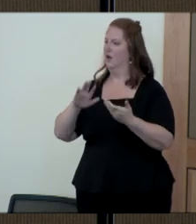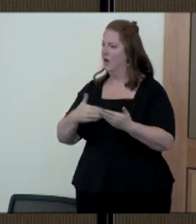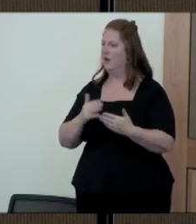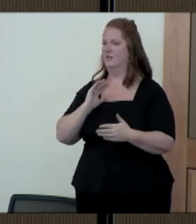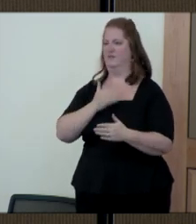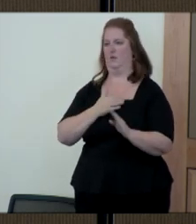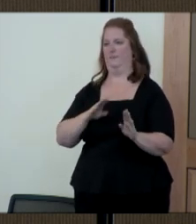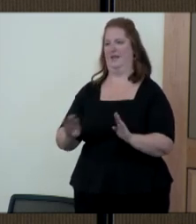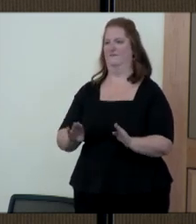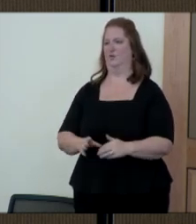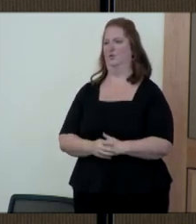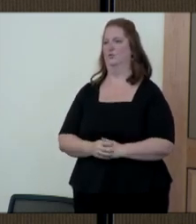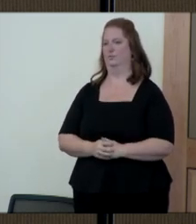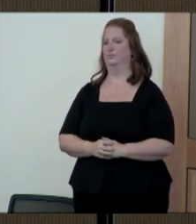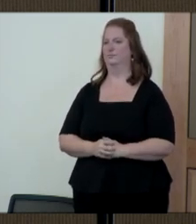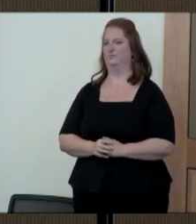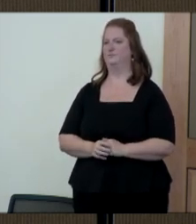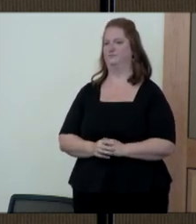behavior.